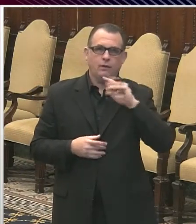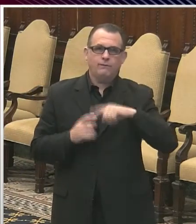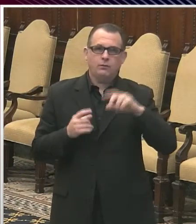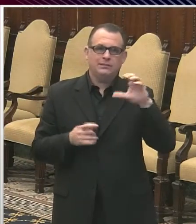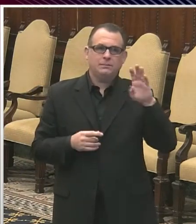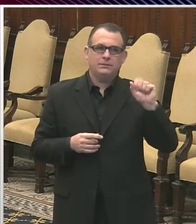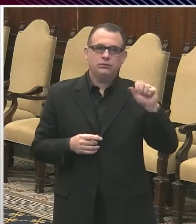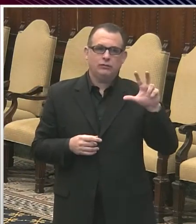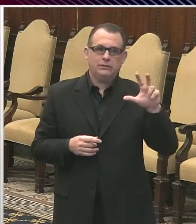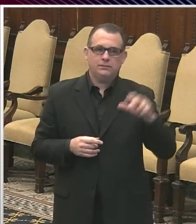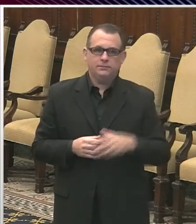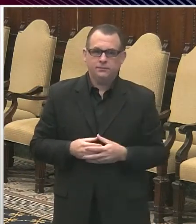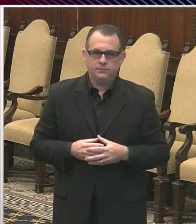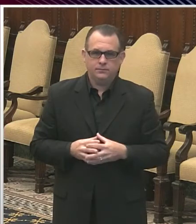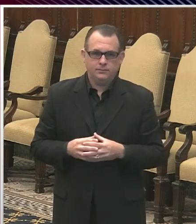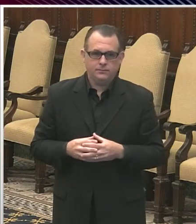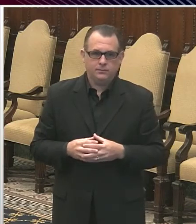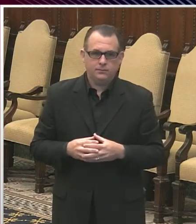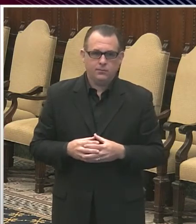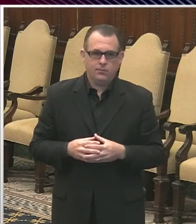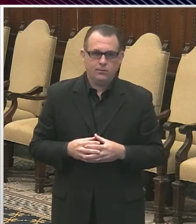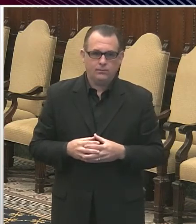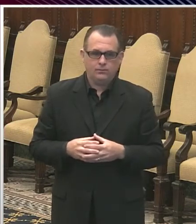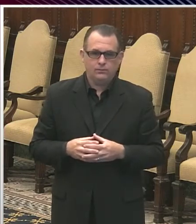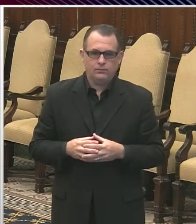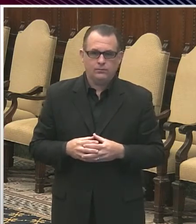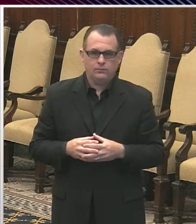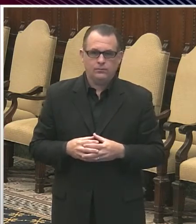Hold on, Natasha. Give me 1 second.